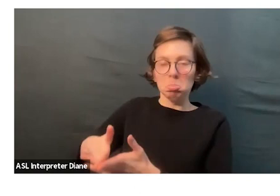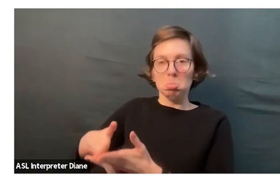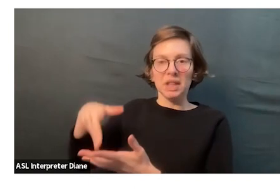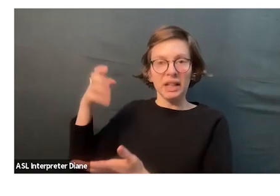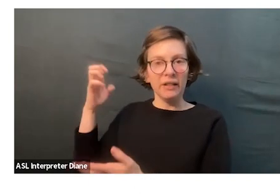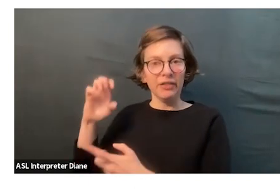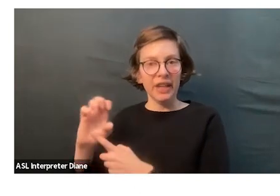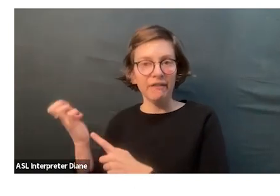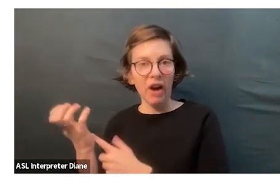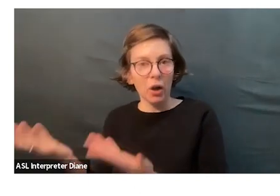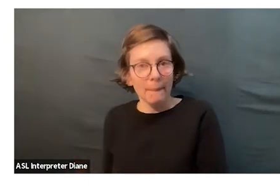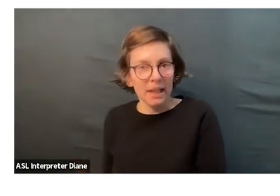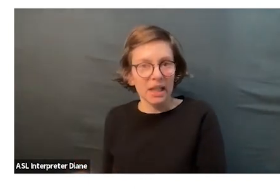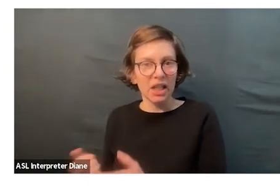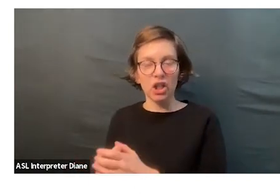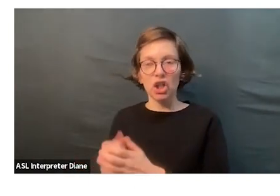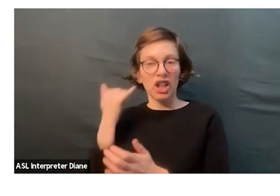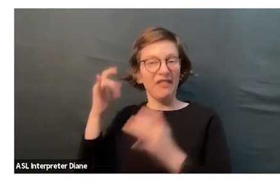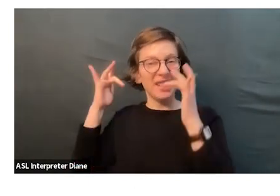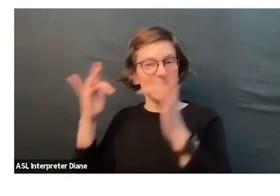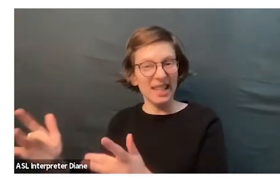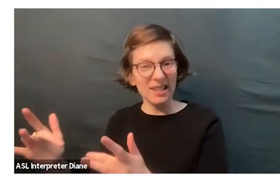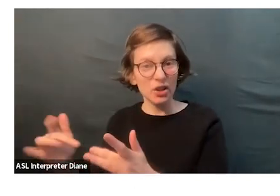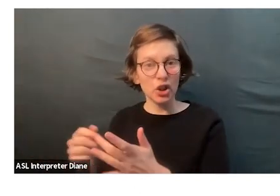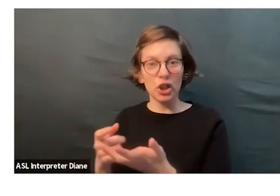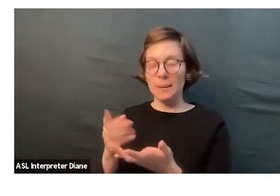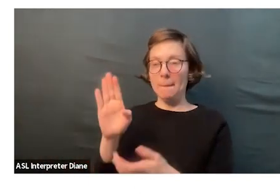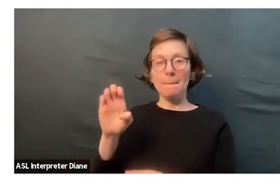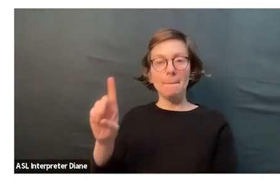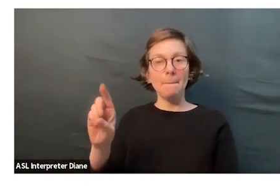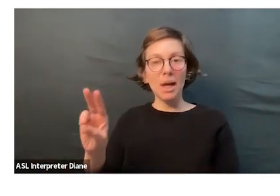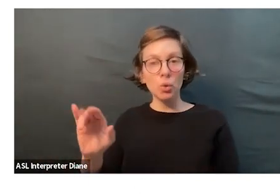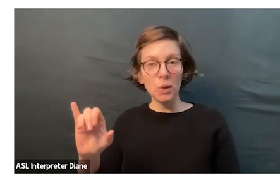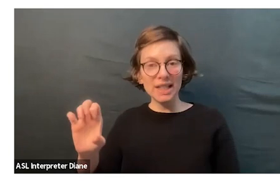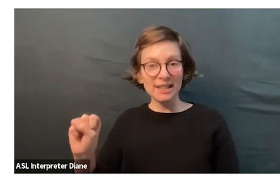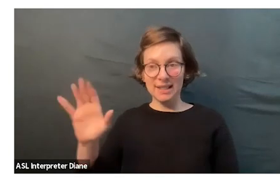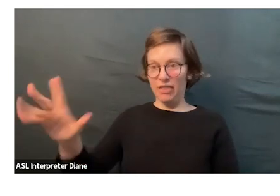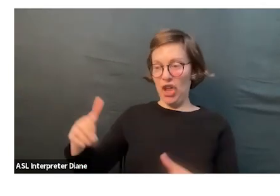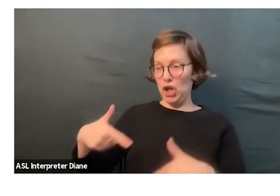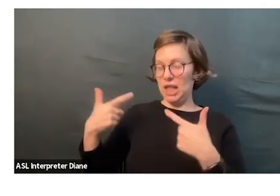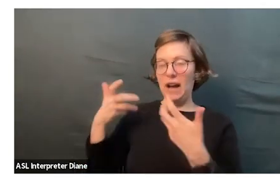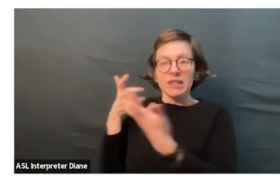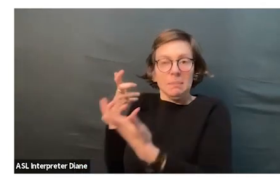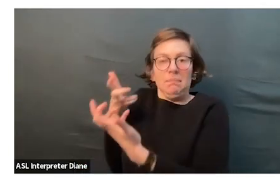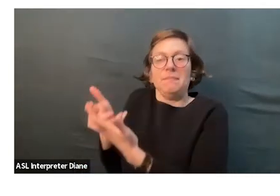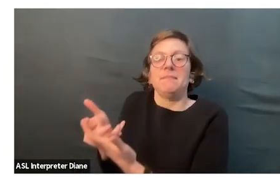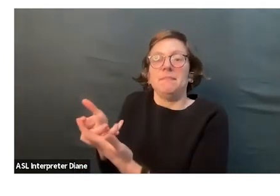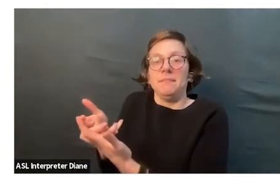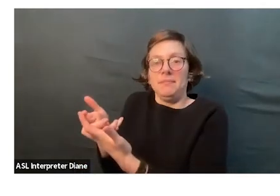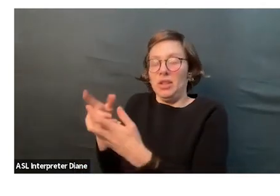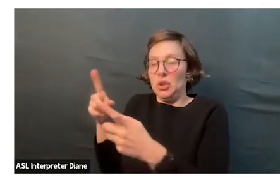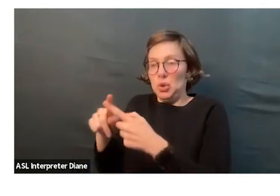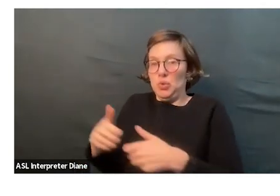to respond to the land. And their main interest is actually maintaining not only cultural supremacy,